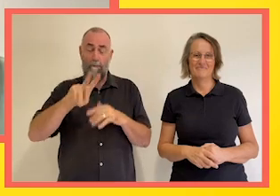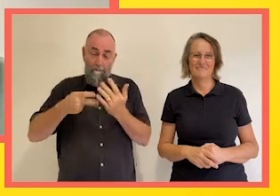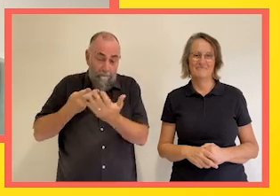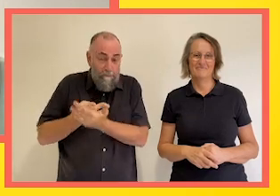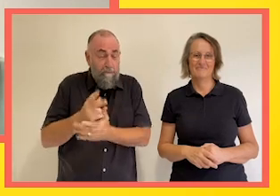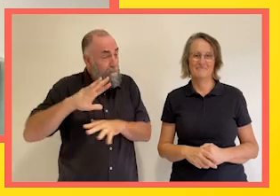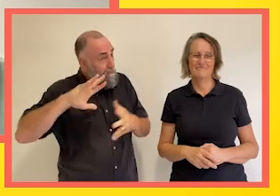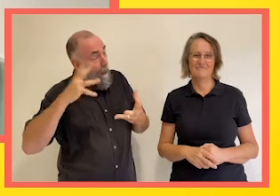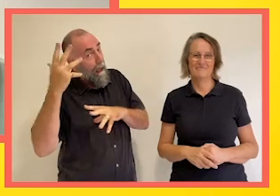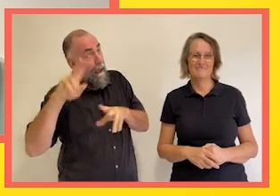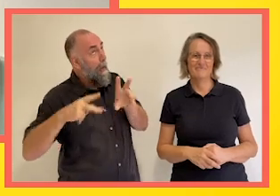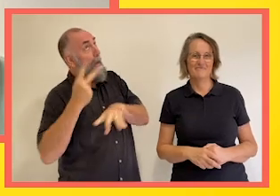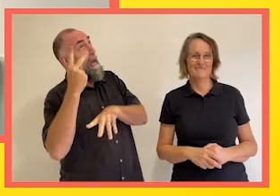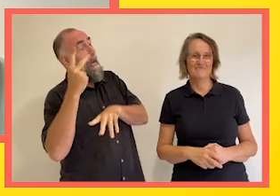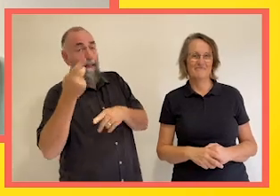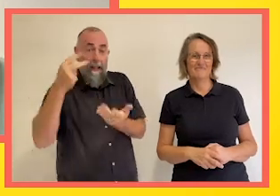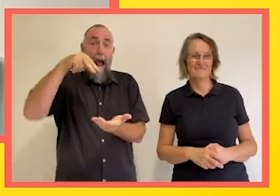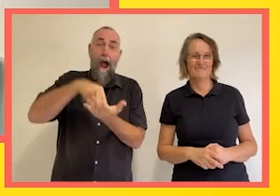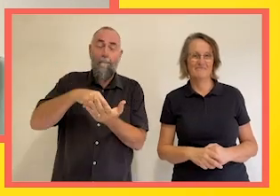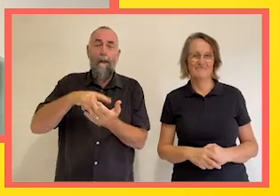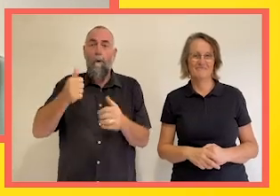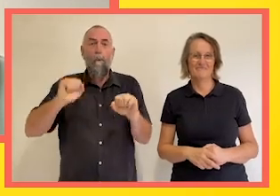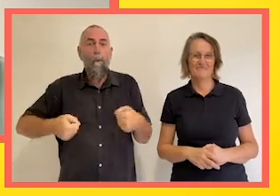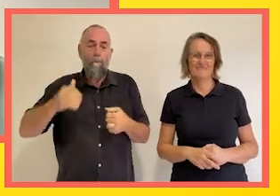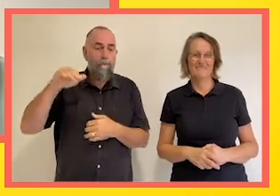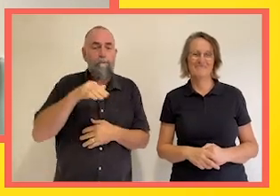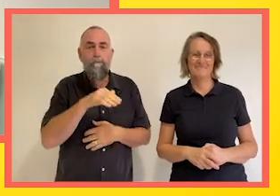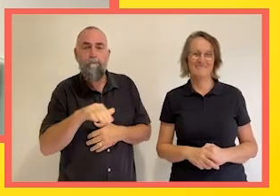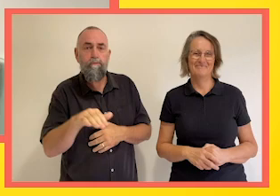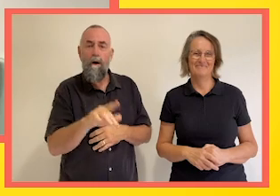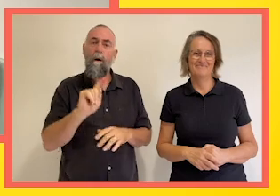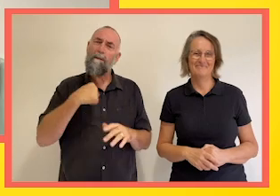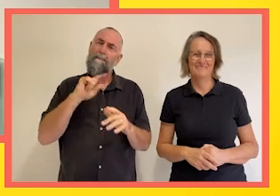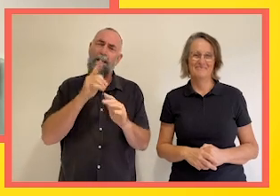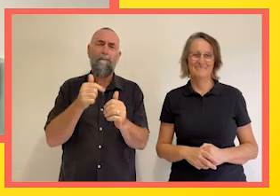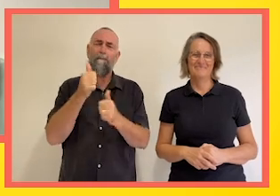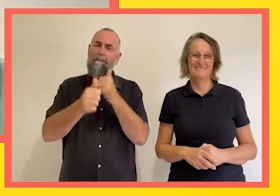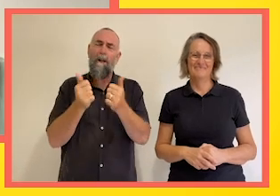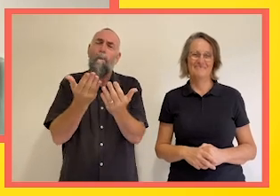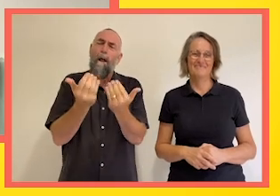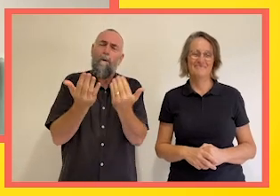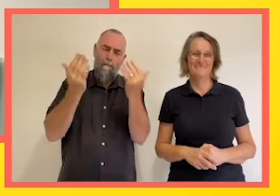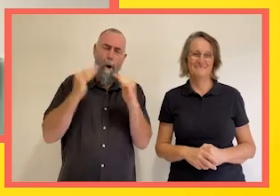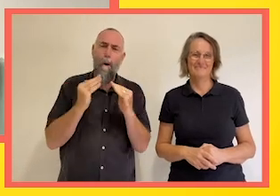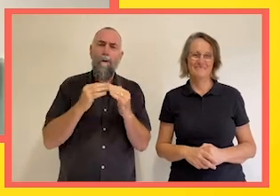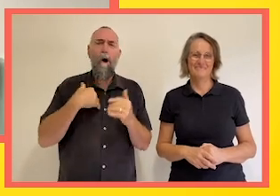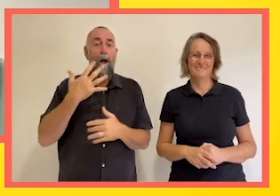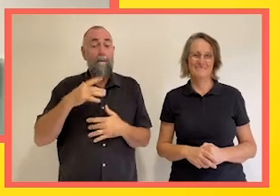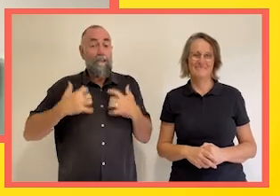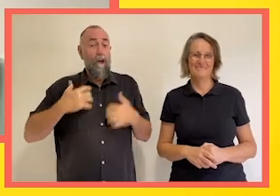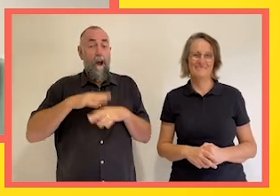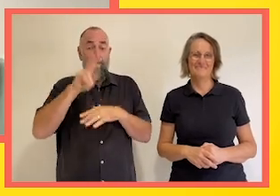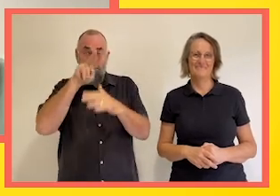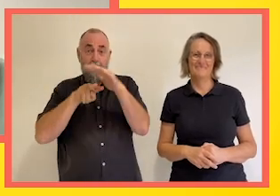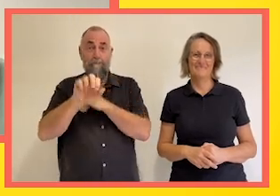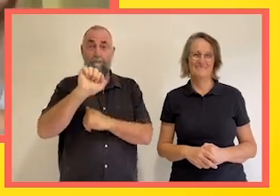untangled yourself from the netting. But we're wishing you the best. We welcome you home, and we can't wait to see where you go